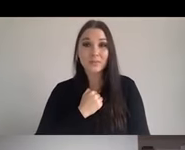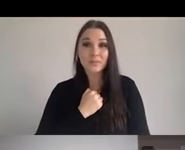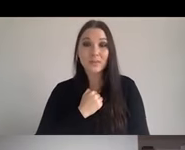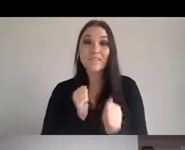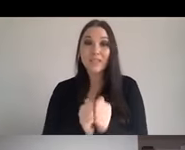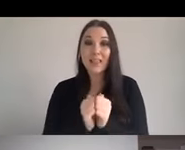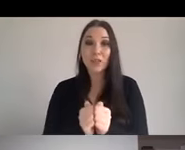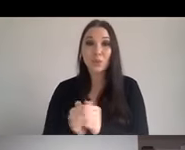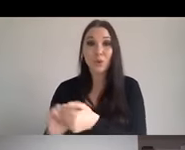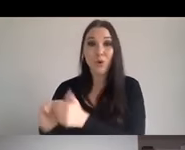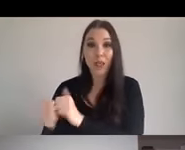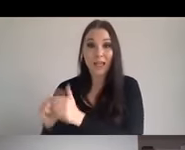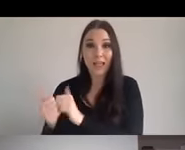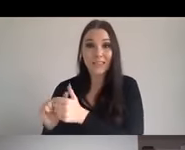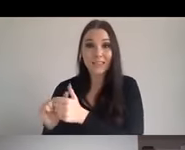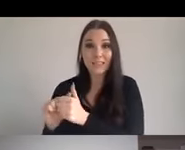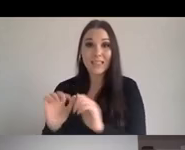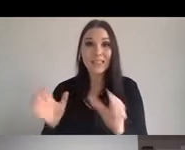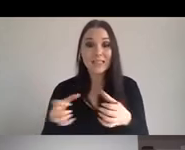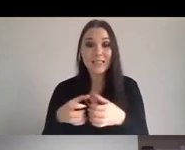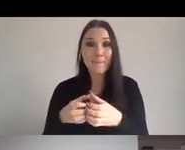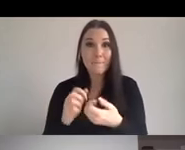valued colleagues and a team member of mine